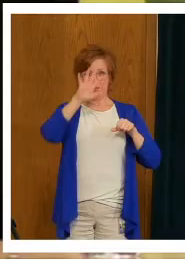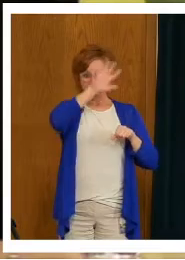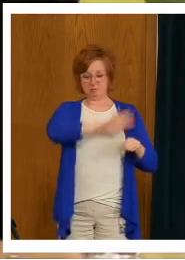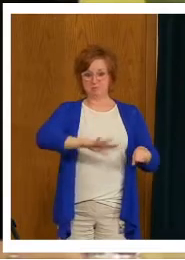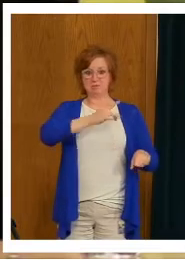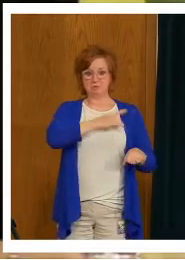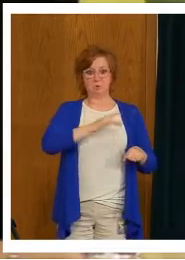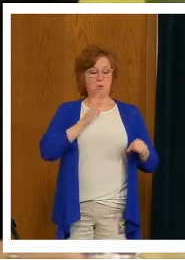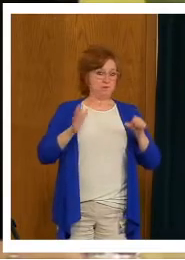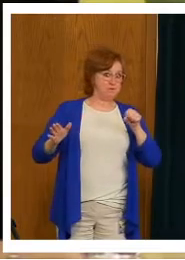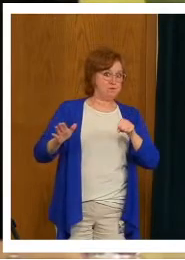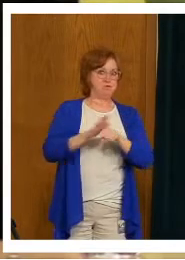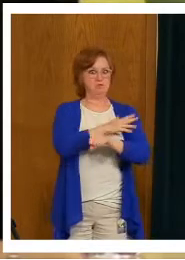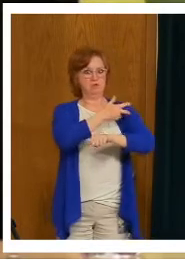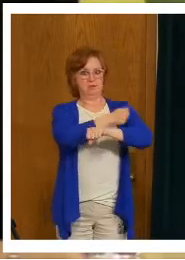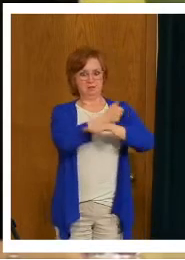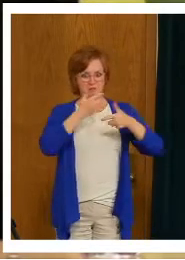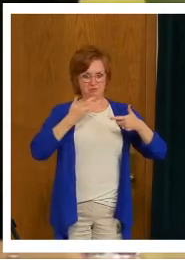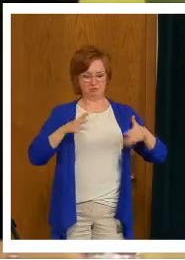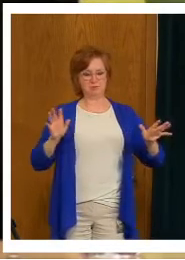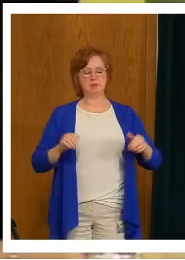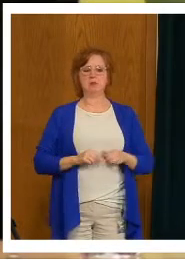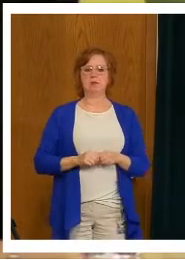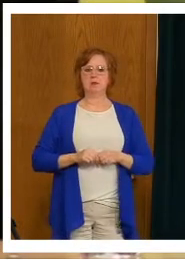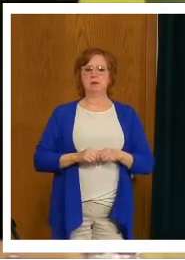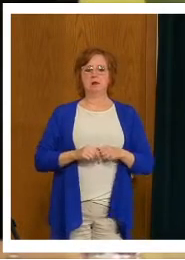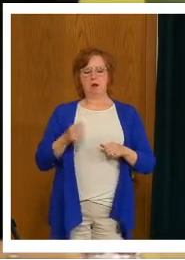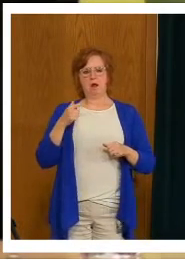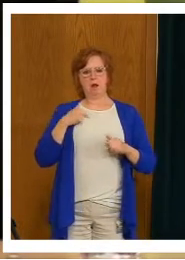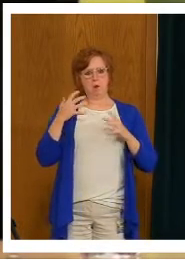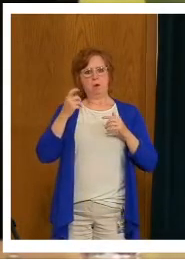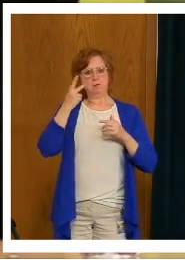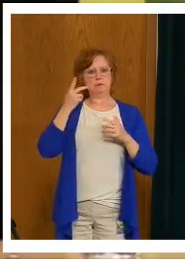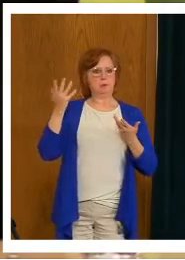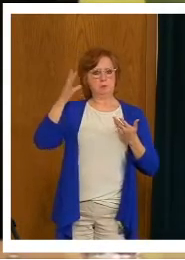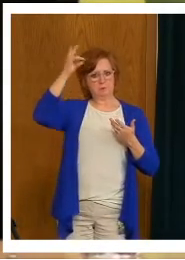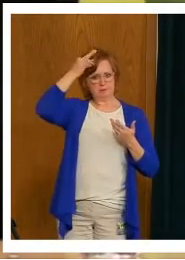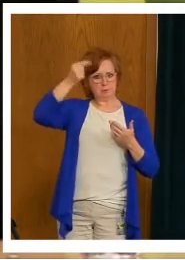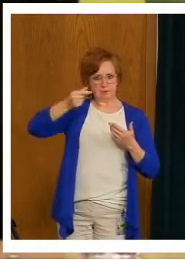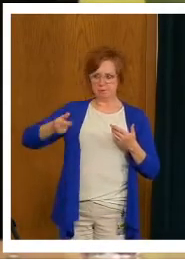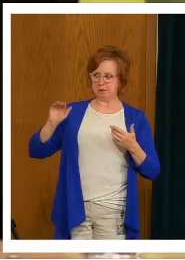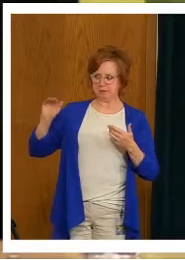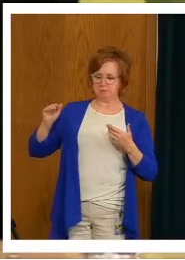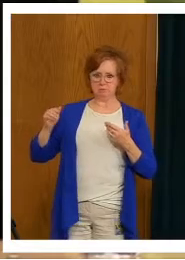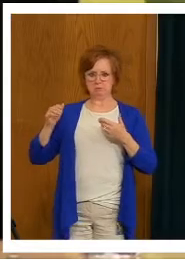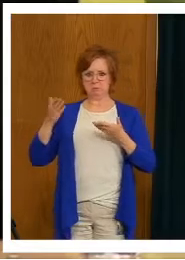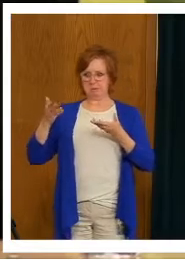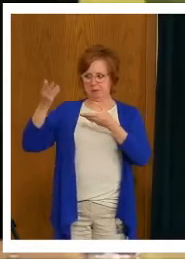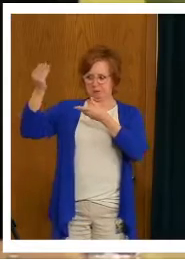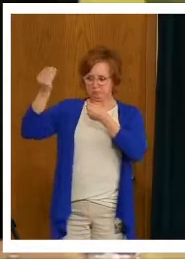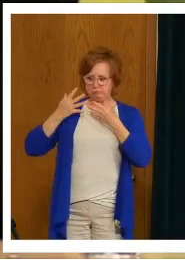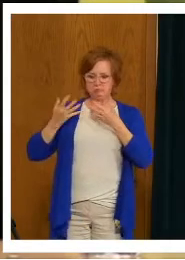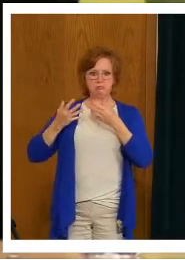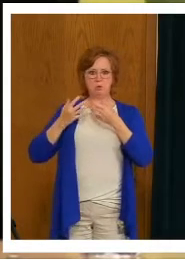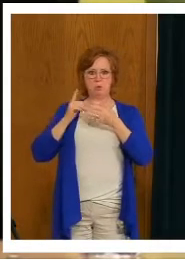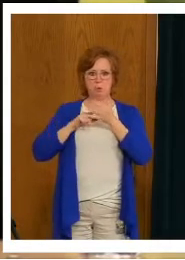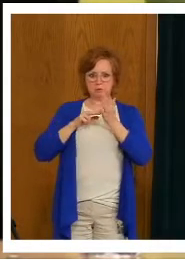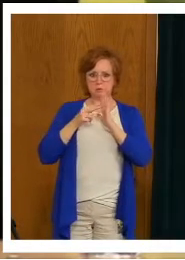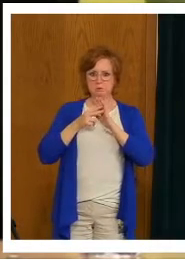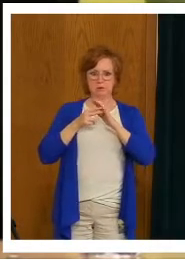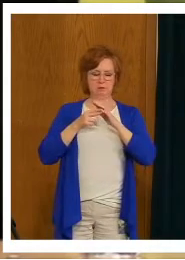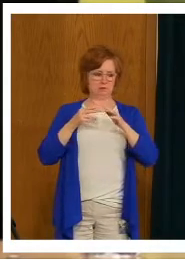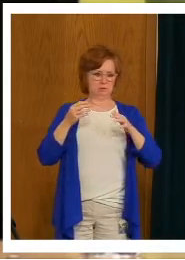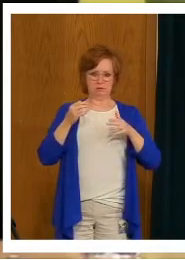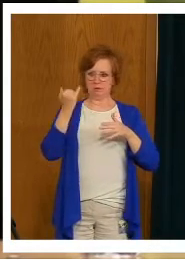the federal government provide some guidance and possibly some direction and maybe even a roadmap on what being fully vaccinated means